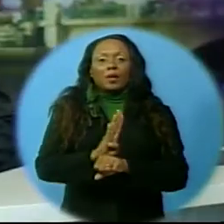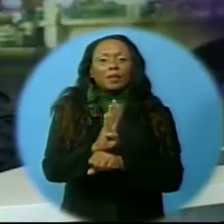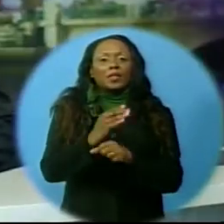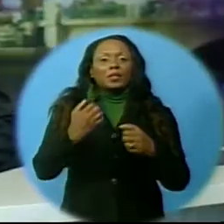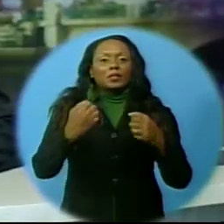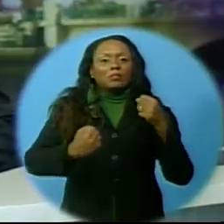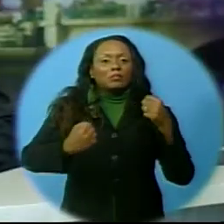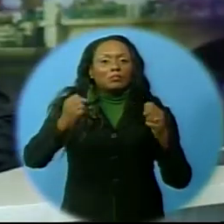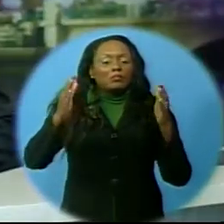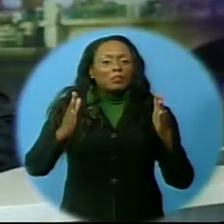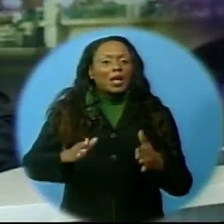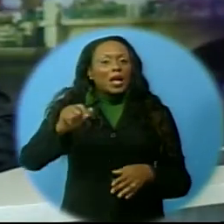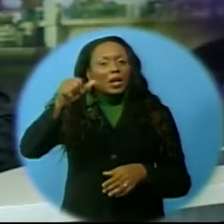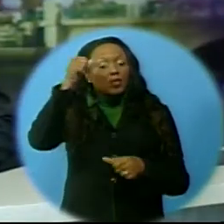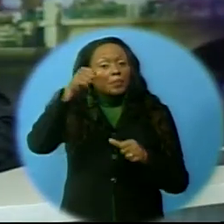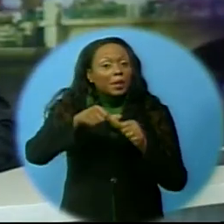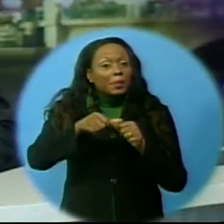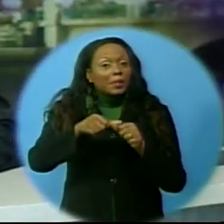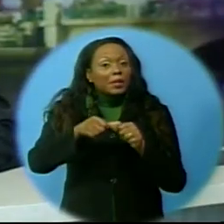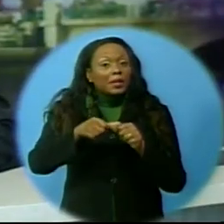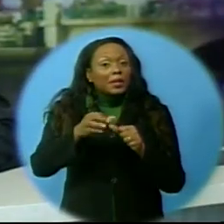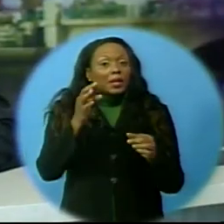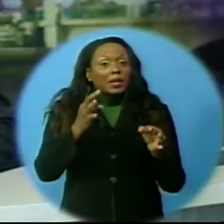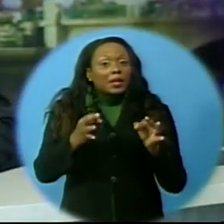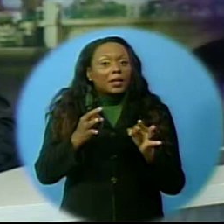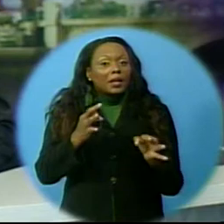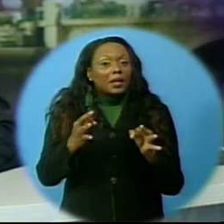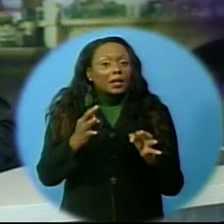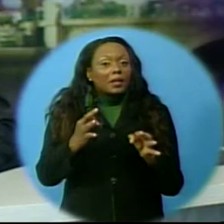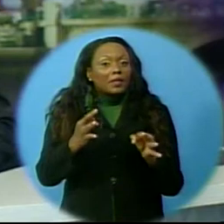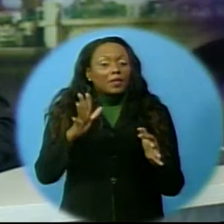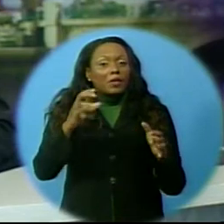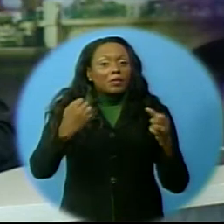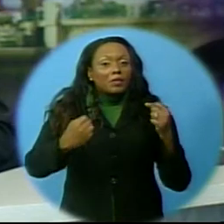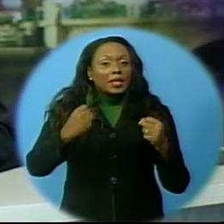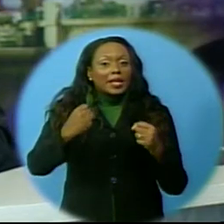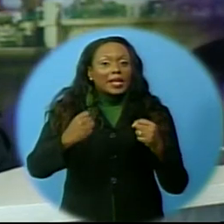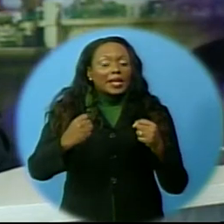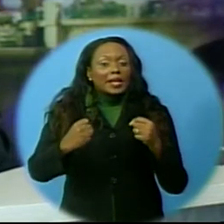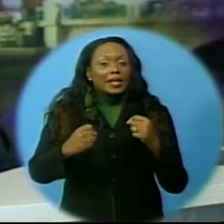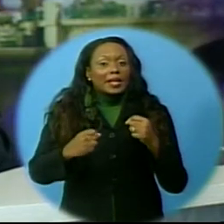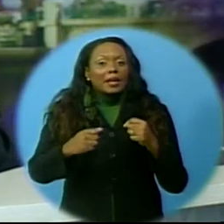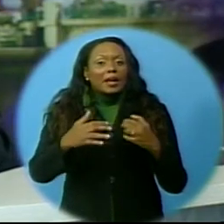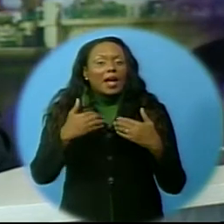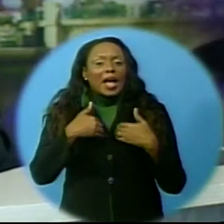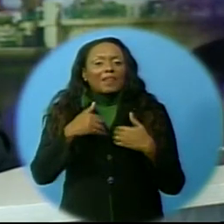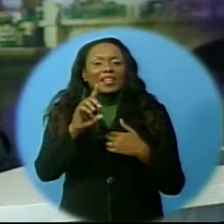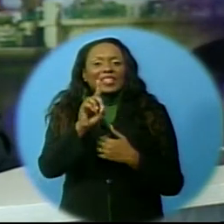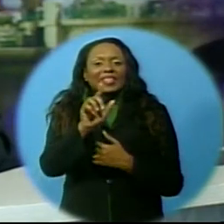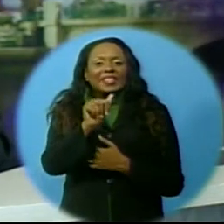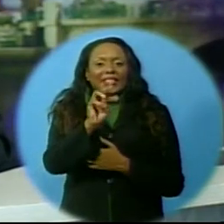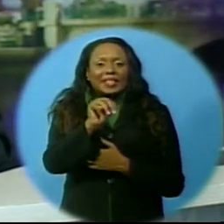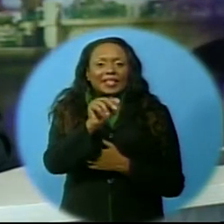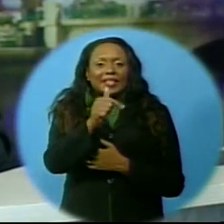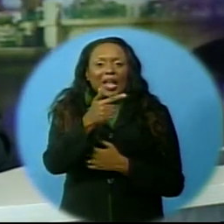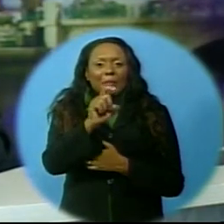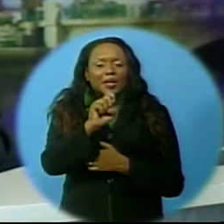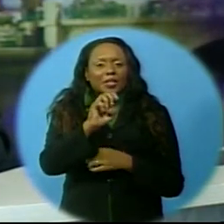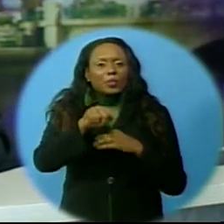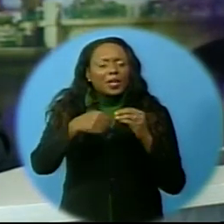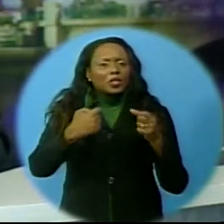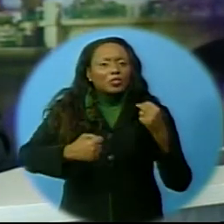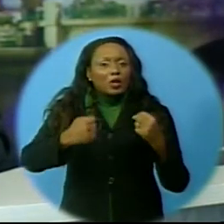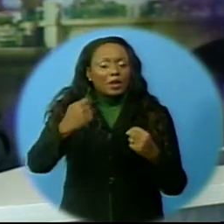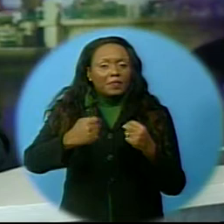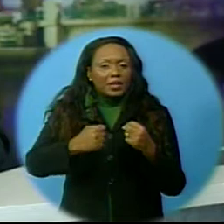Barbadian motorists are reminded there is a system in place should their vehicle be damaged by the island's roads. Minister of Transport